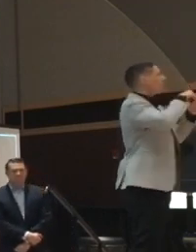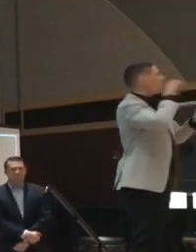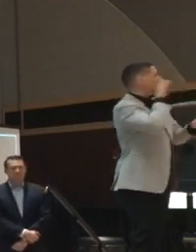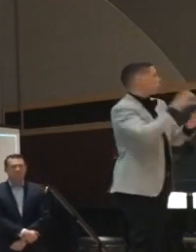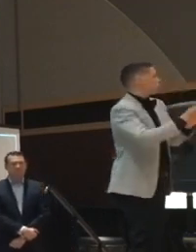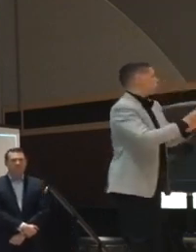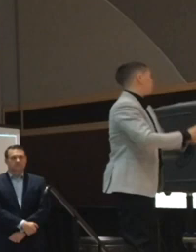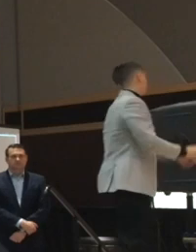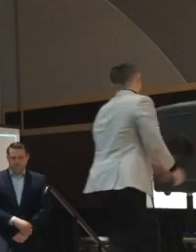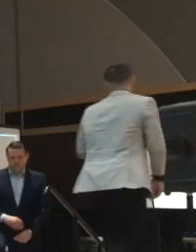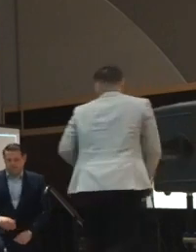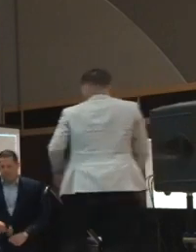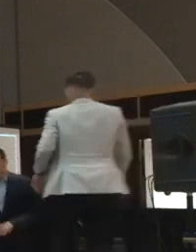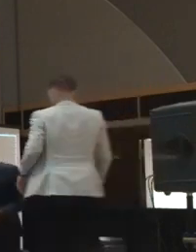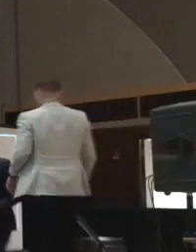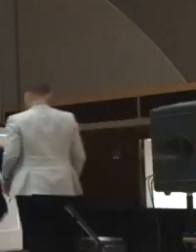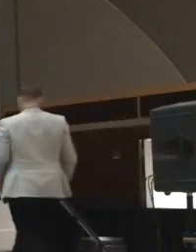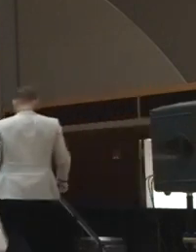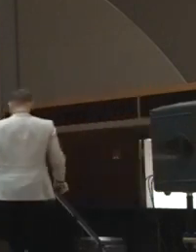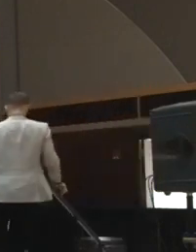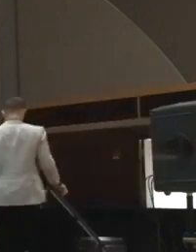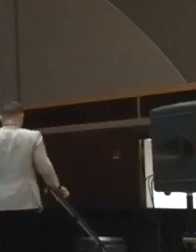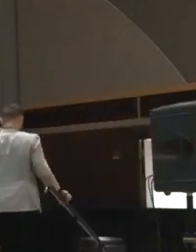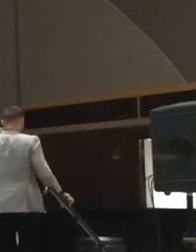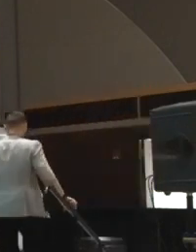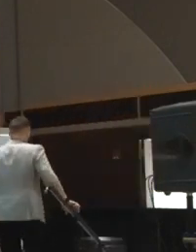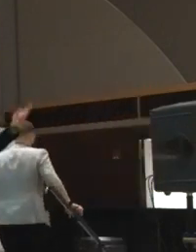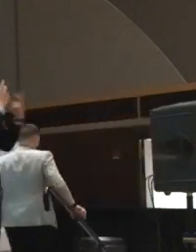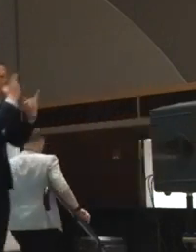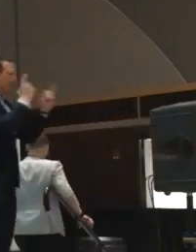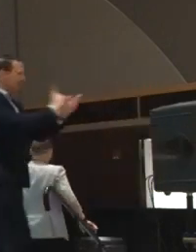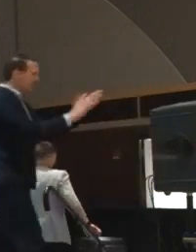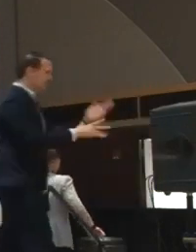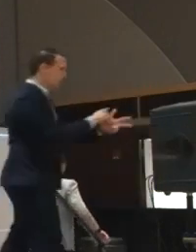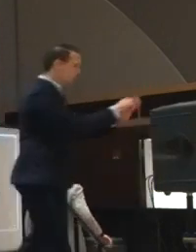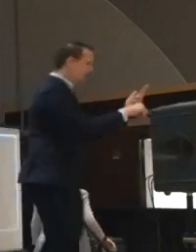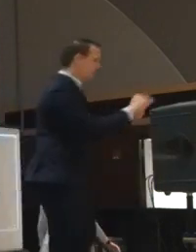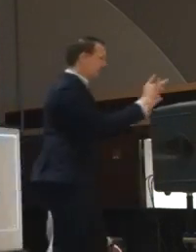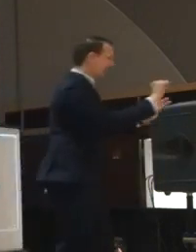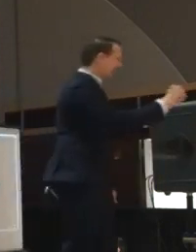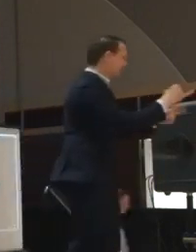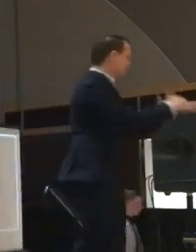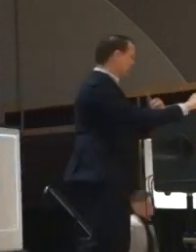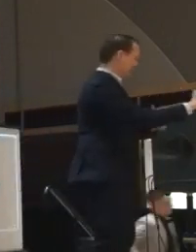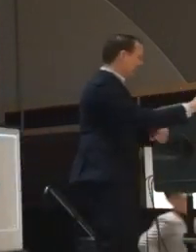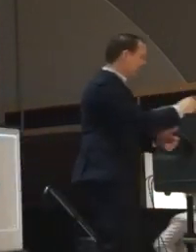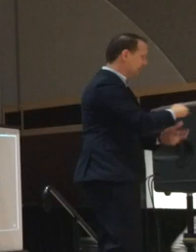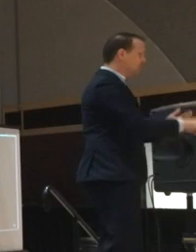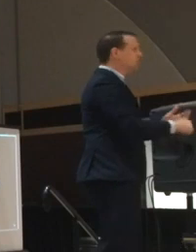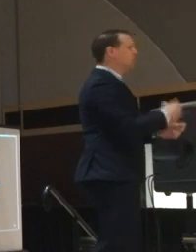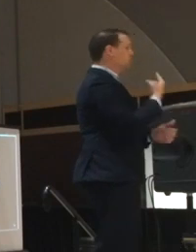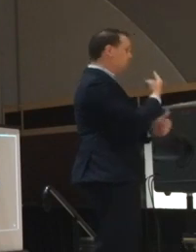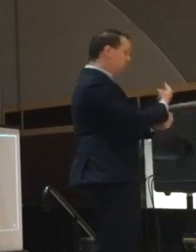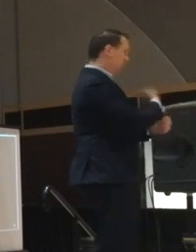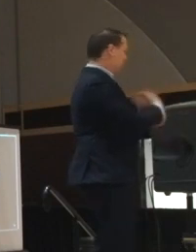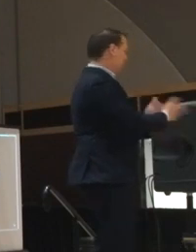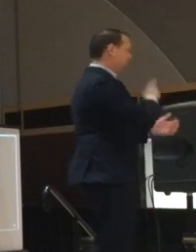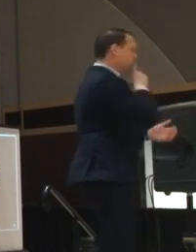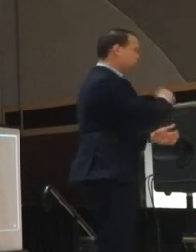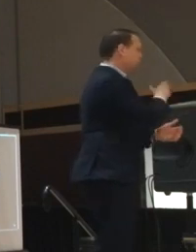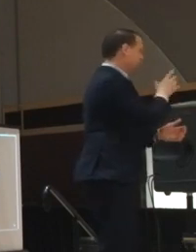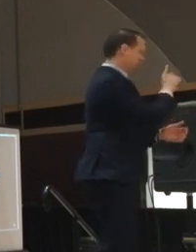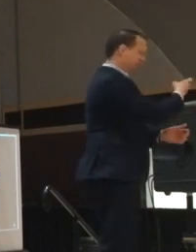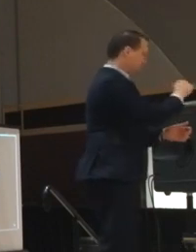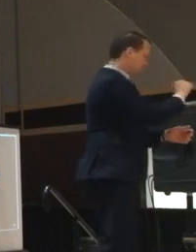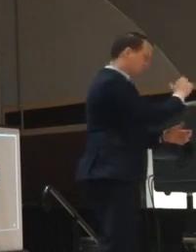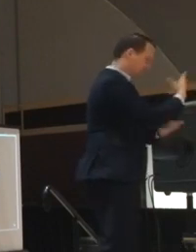also worked with visual thinking designers, three of them, in the 80s and the early 90s. One that I'm almost sure is